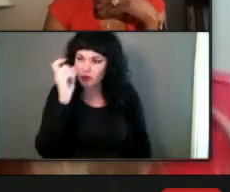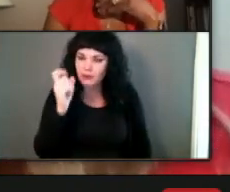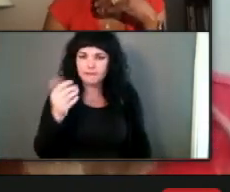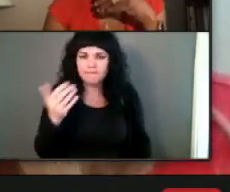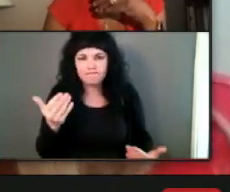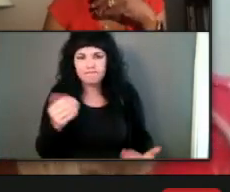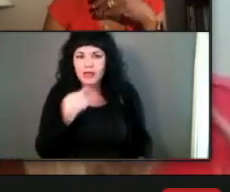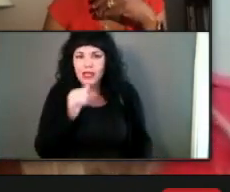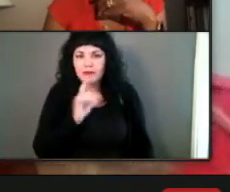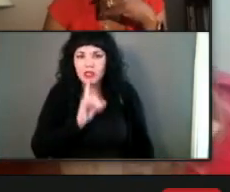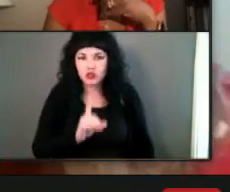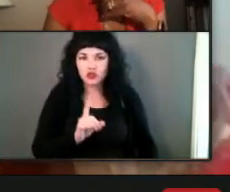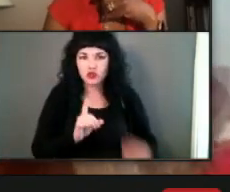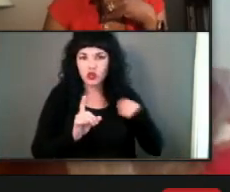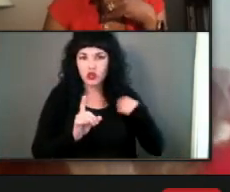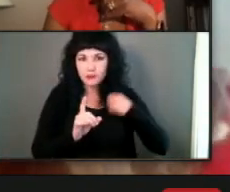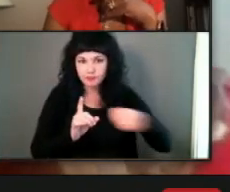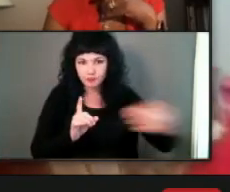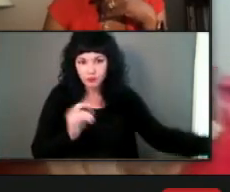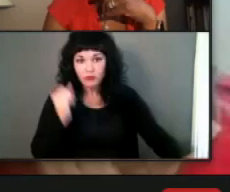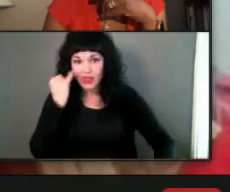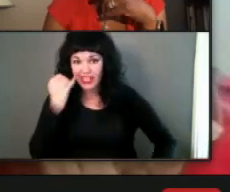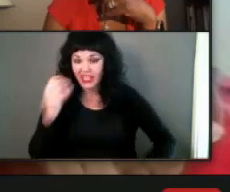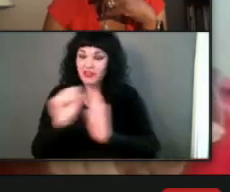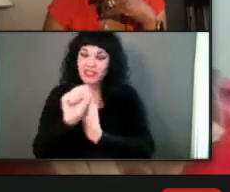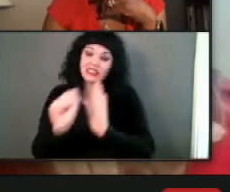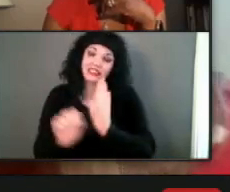working at a citywide level, and